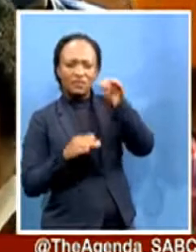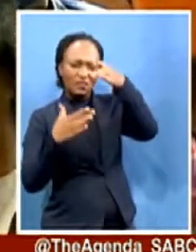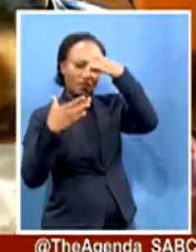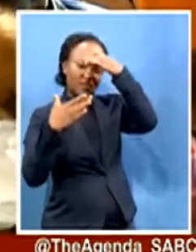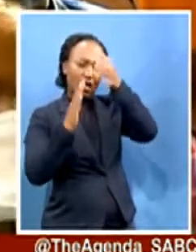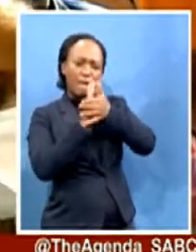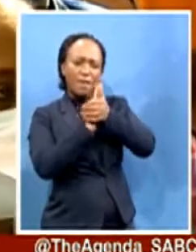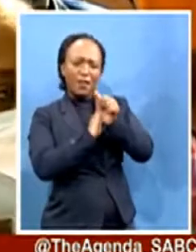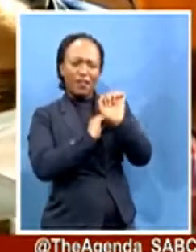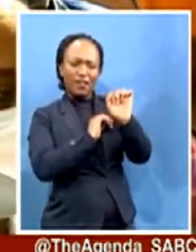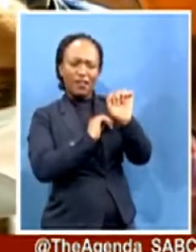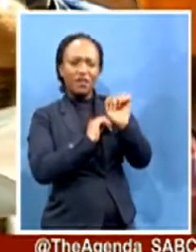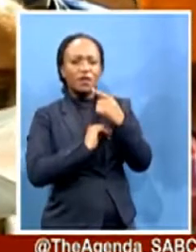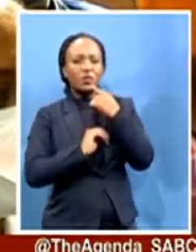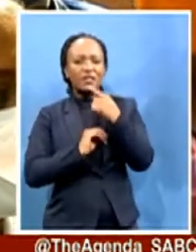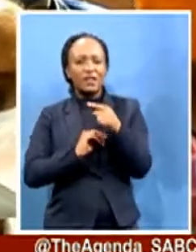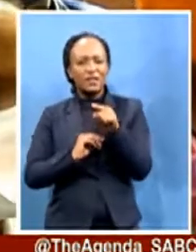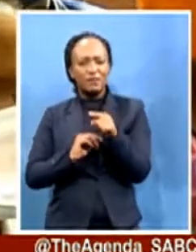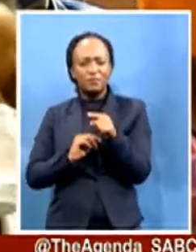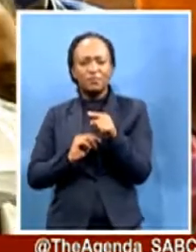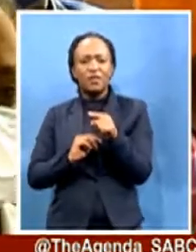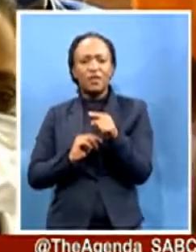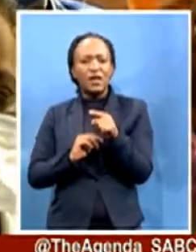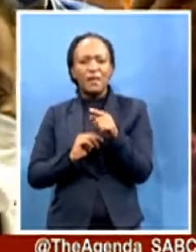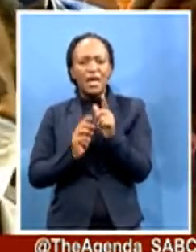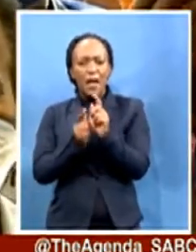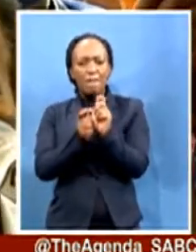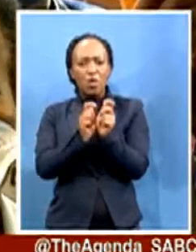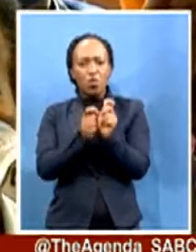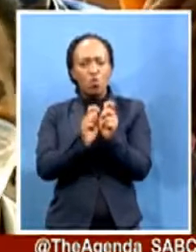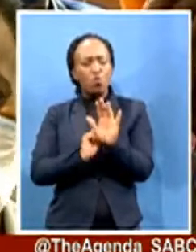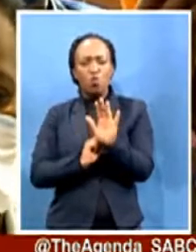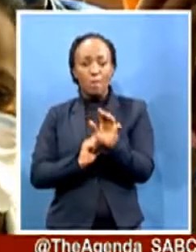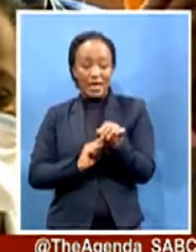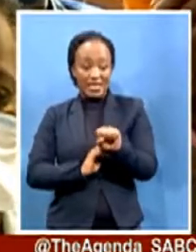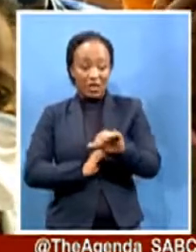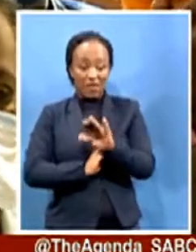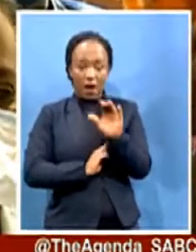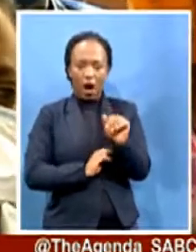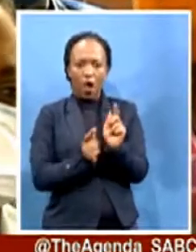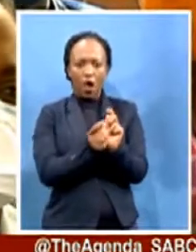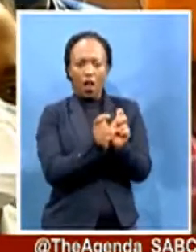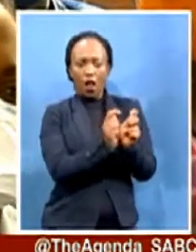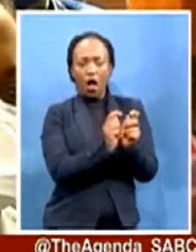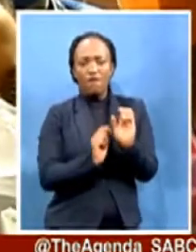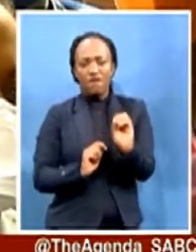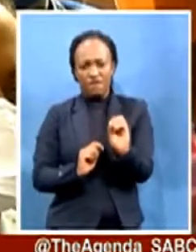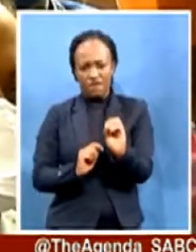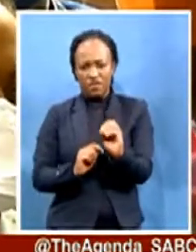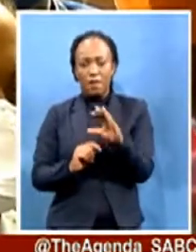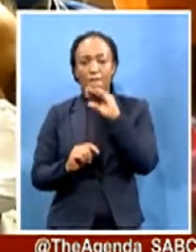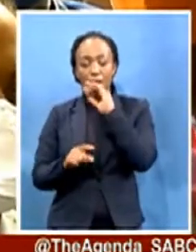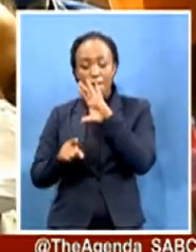less mutation than what we have in South Africa. In other words, they also found that it was still sensitive to people who